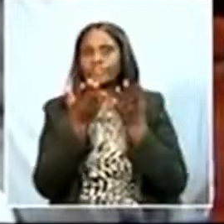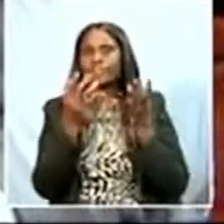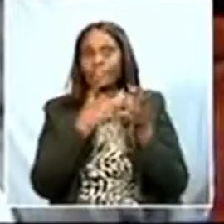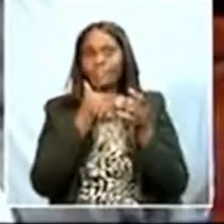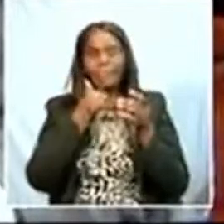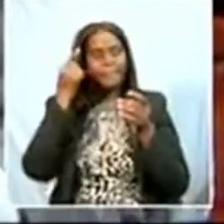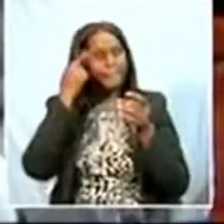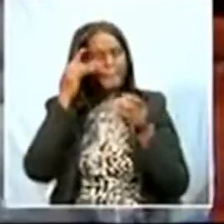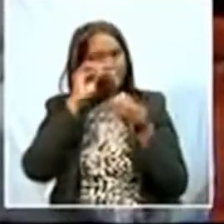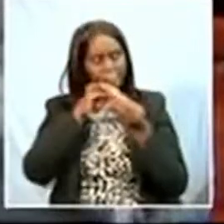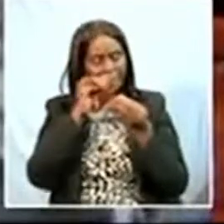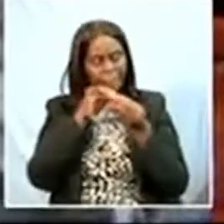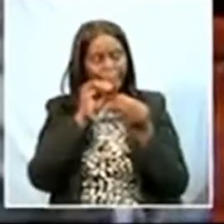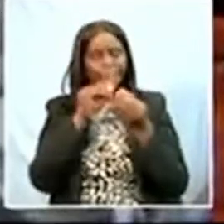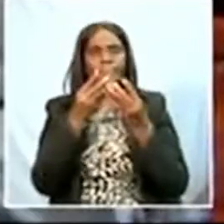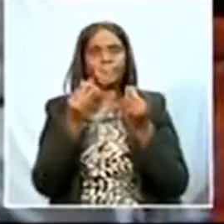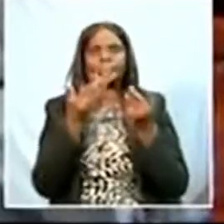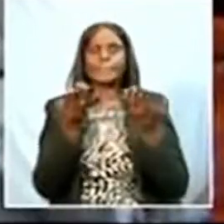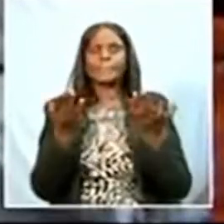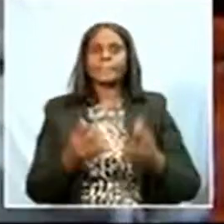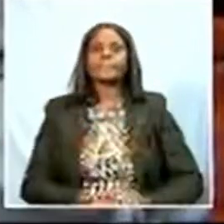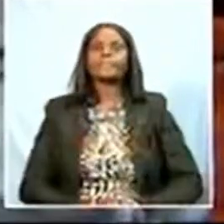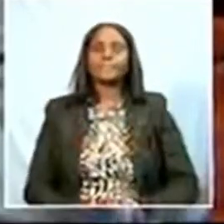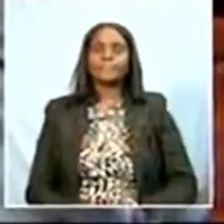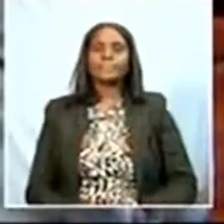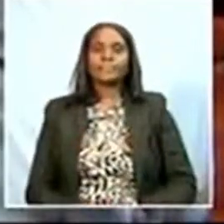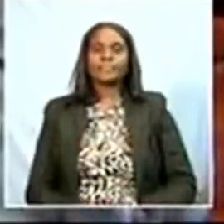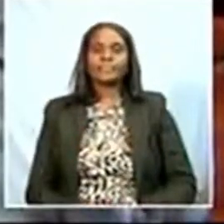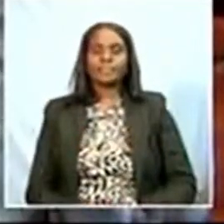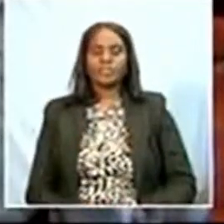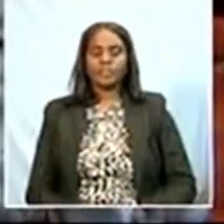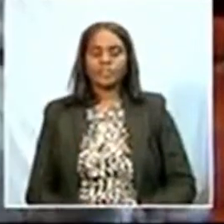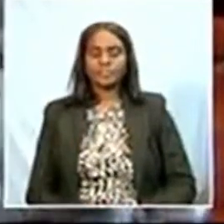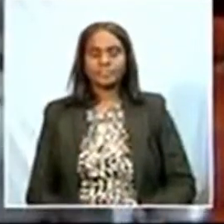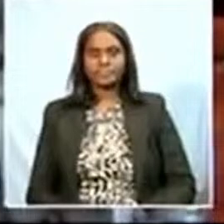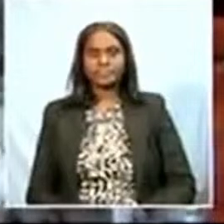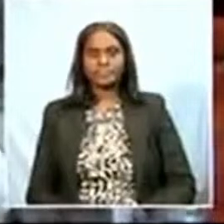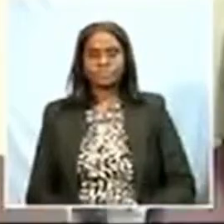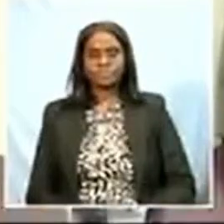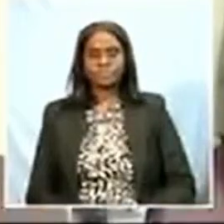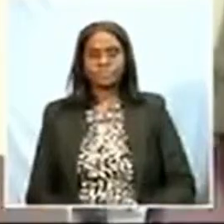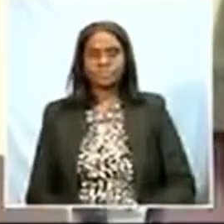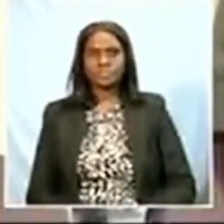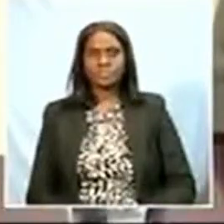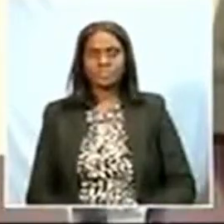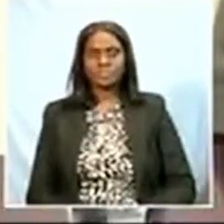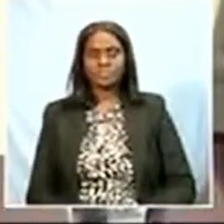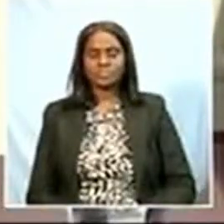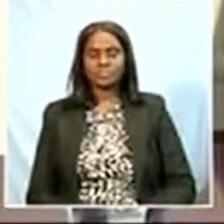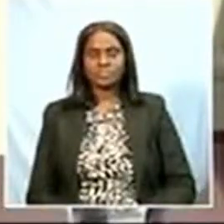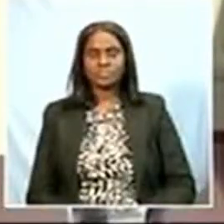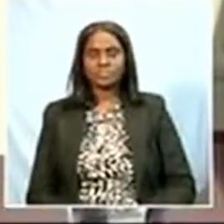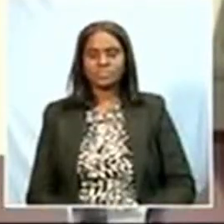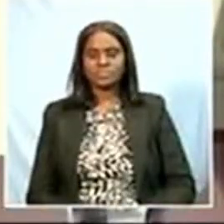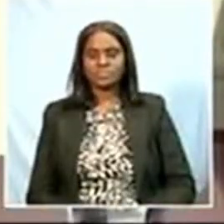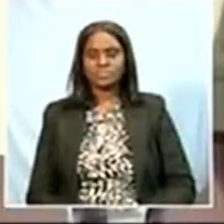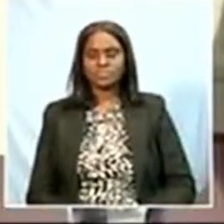thought I'd just add those things, Honorable Chair. Thank you so much. Thank you so very much, Honorable Salva.